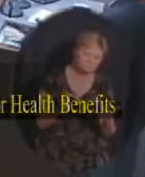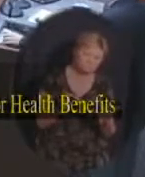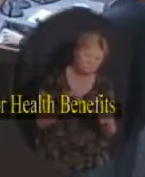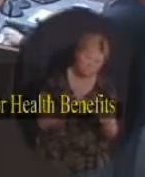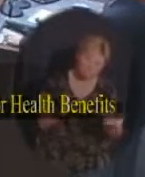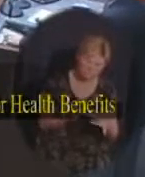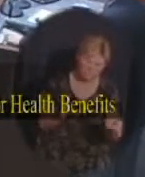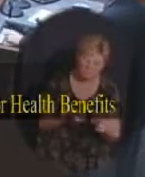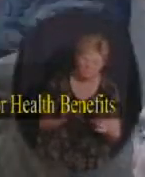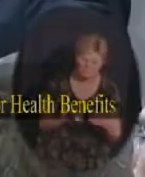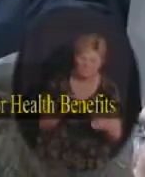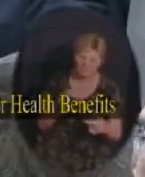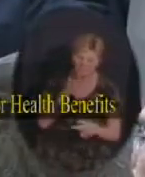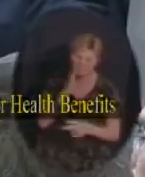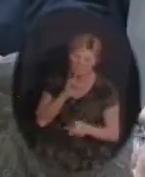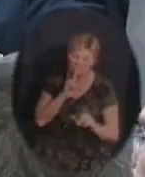Parker.